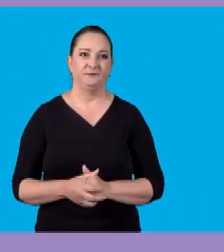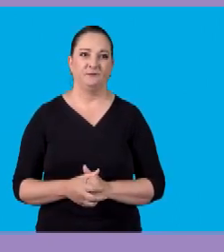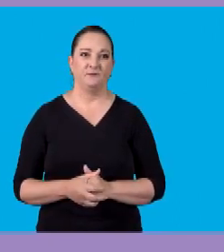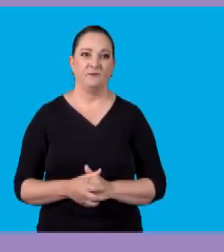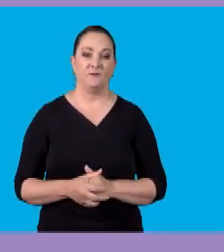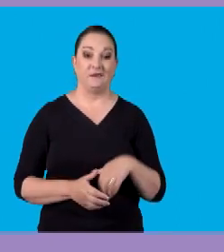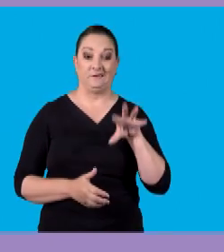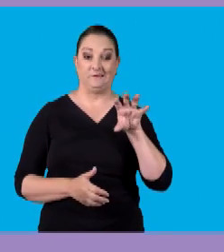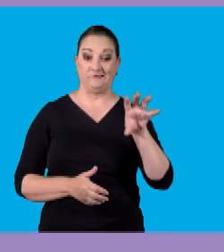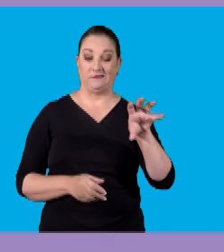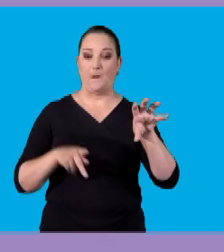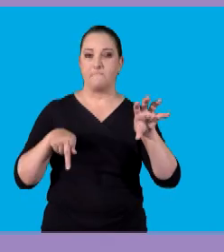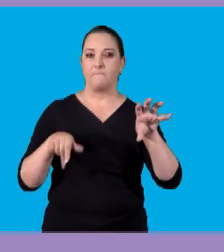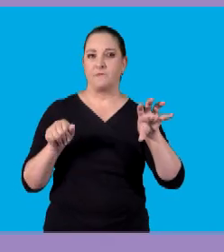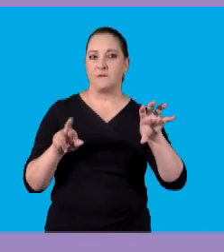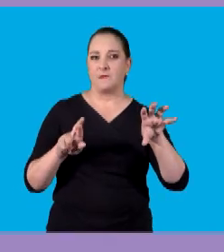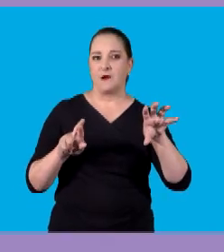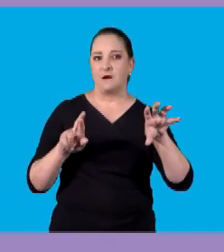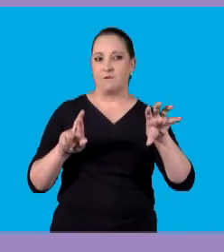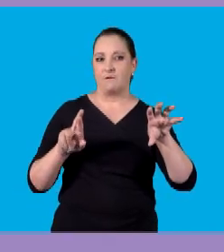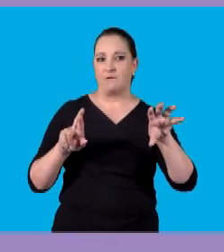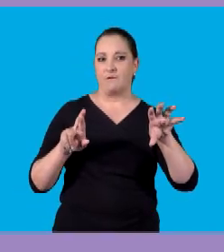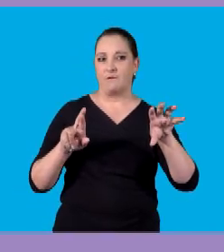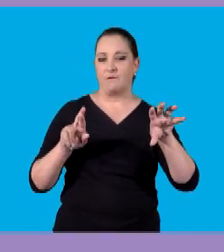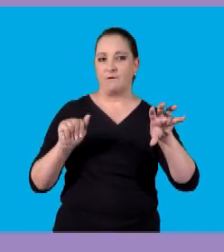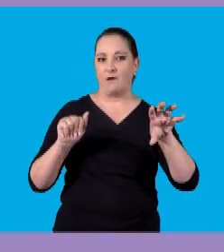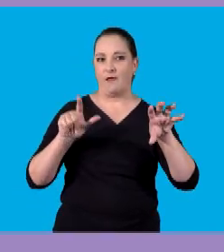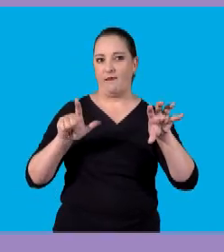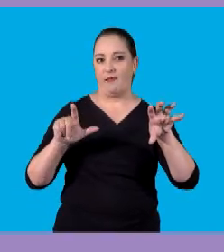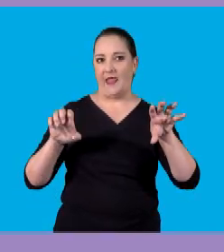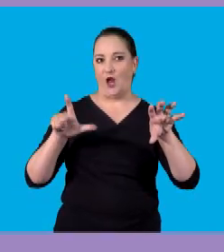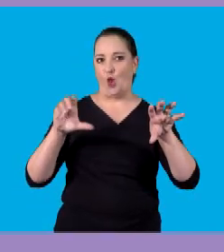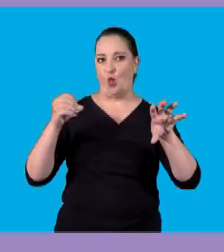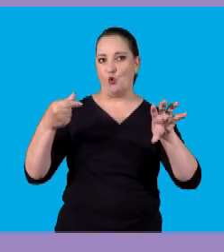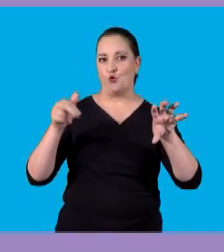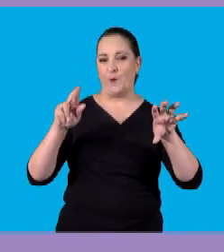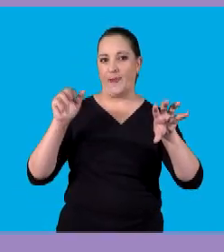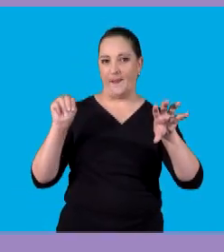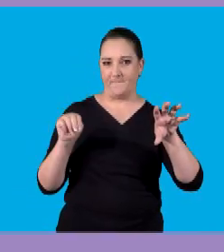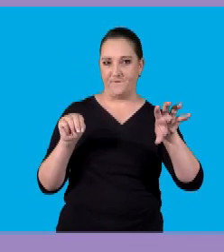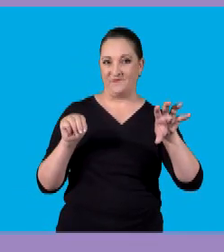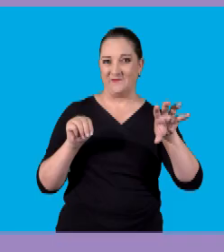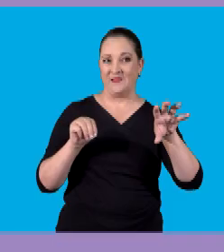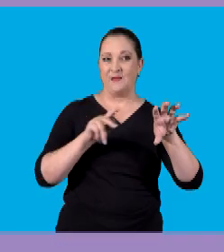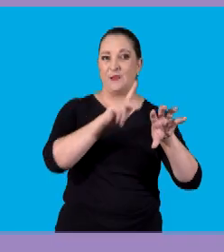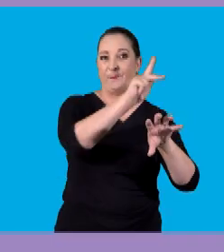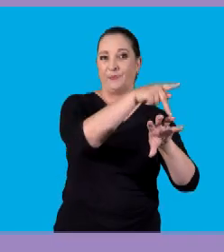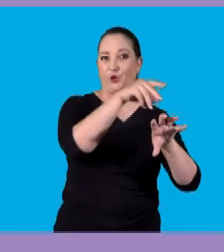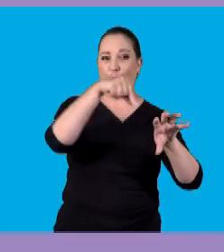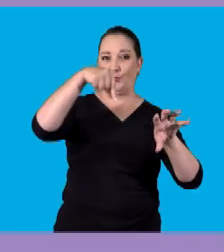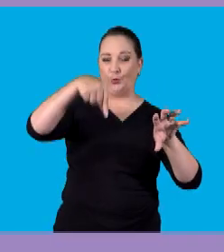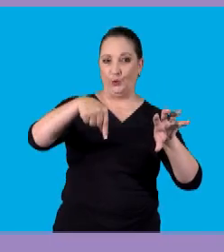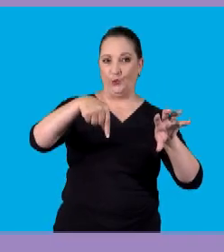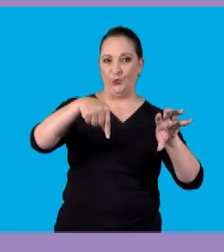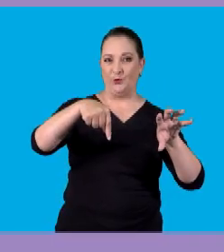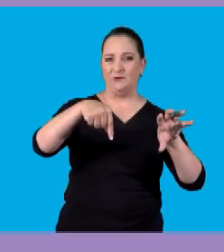there, a parallelogram below is given with PQ is equals to x plus 6, PS is equals to x, and SR